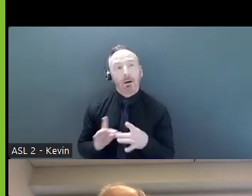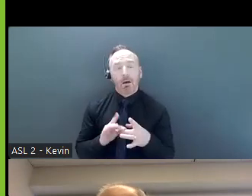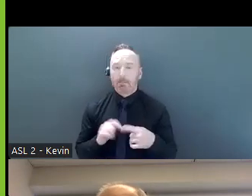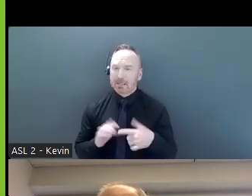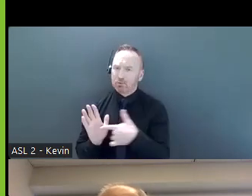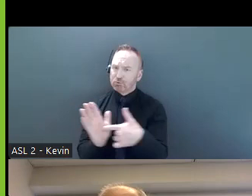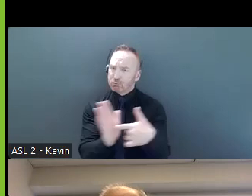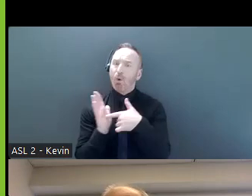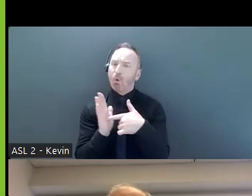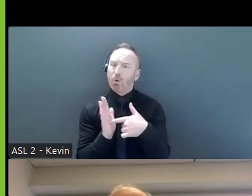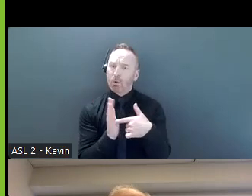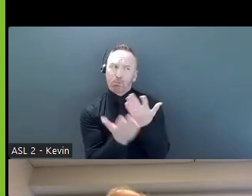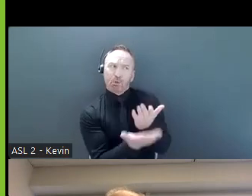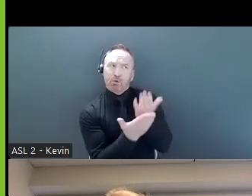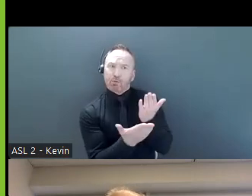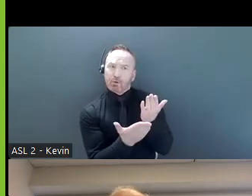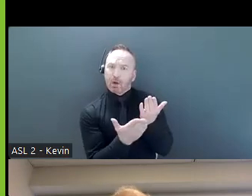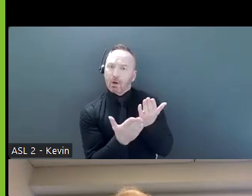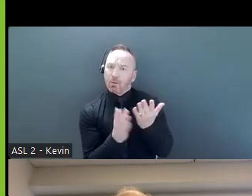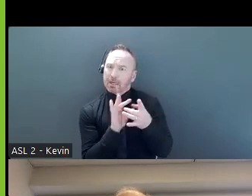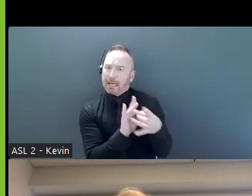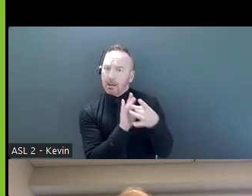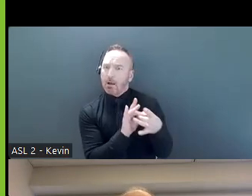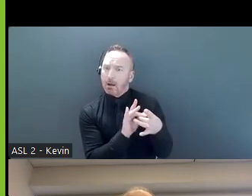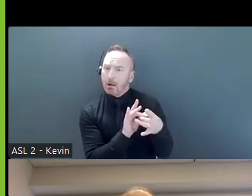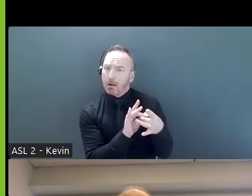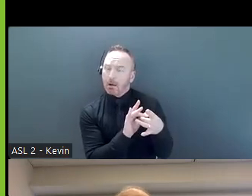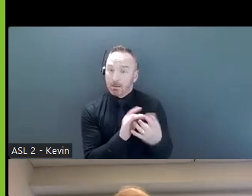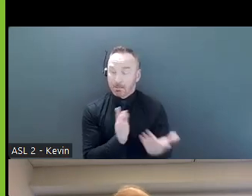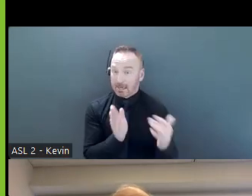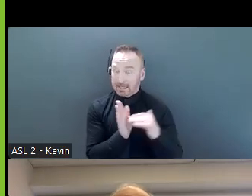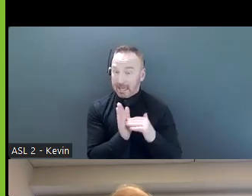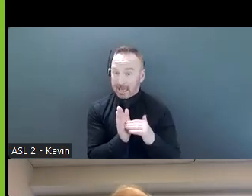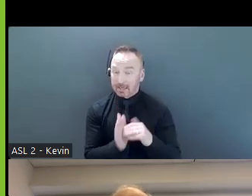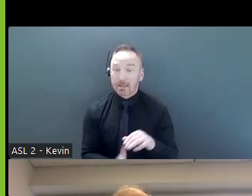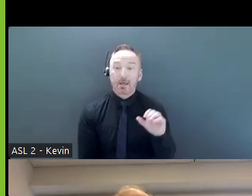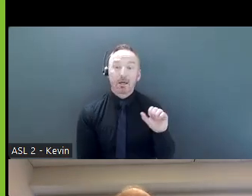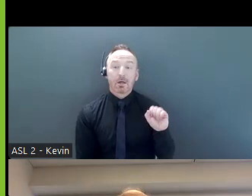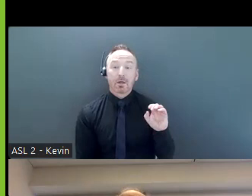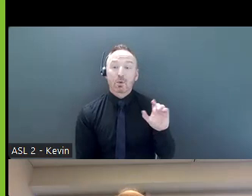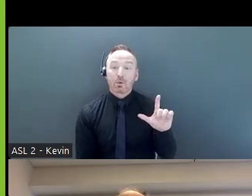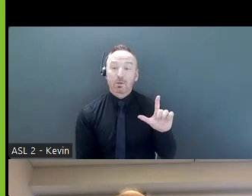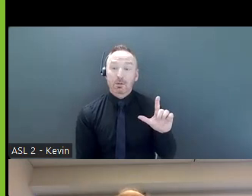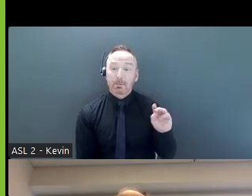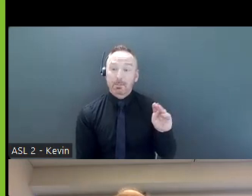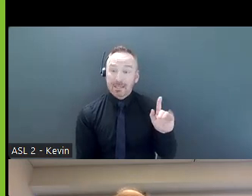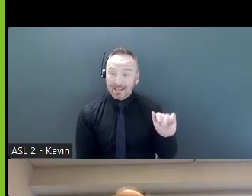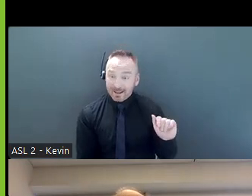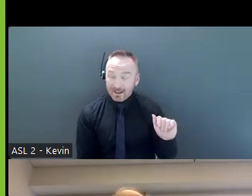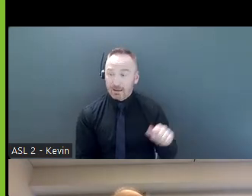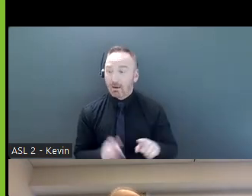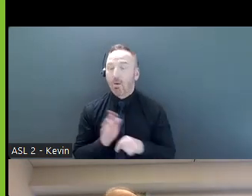you're doing it. And that's where, again, text messages and social media can be really important, because you may